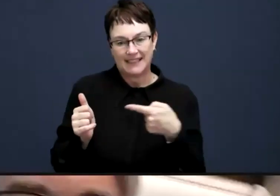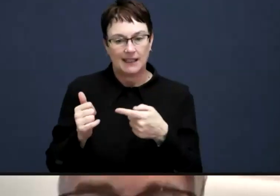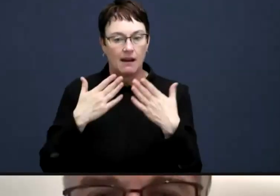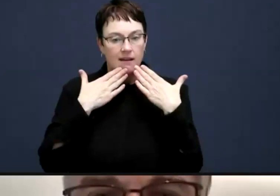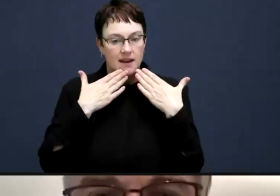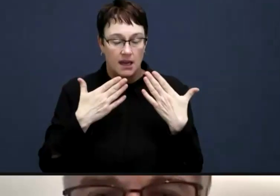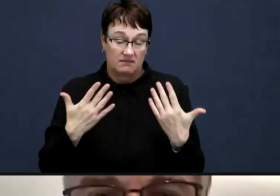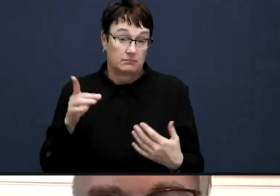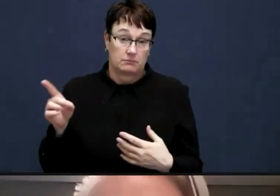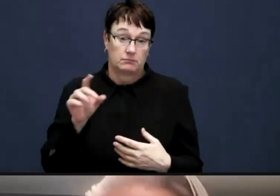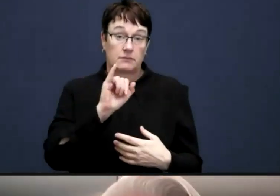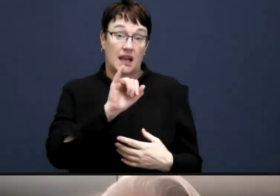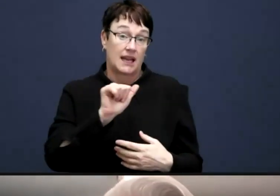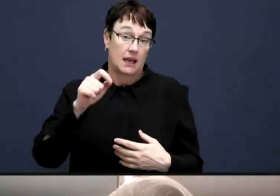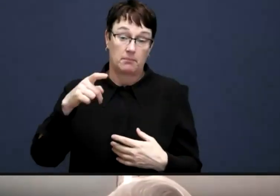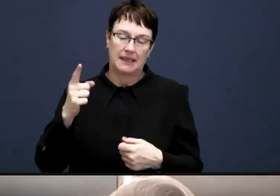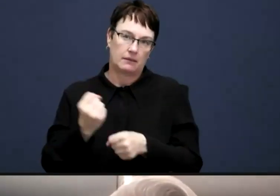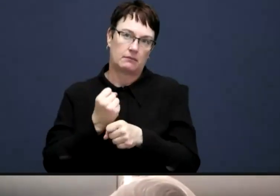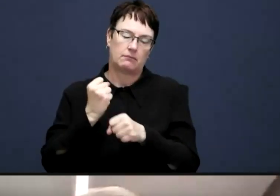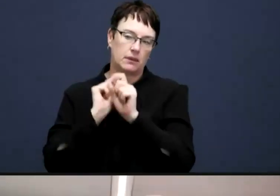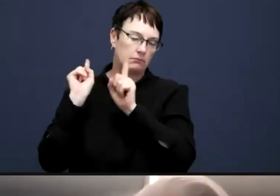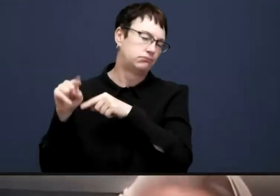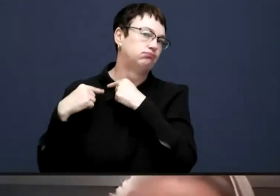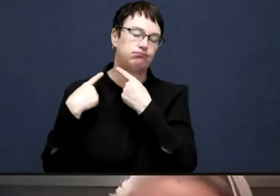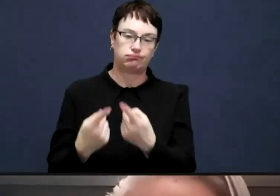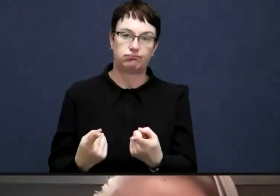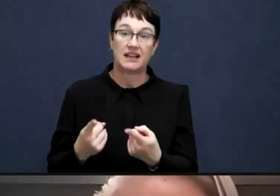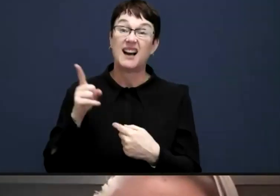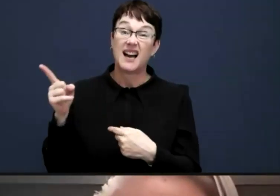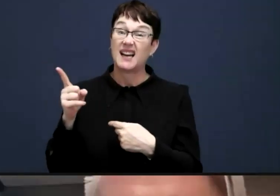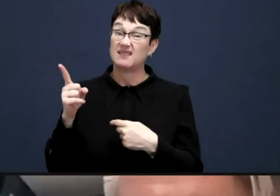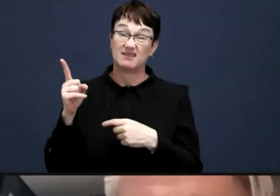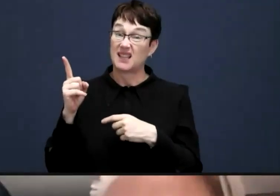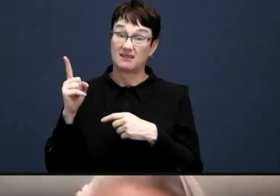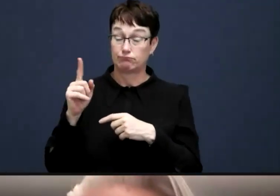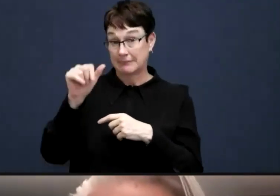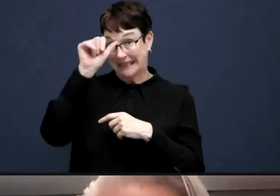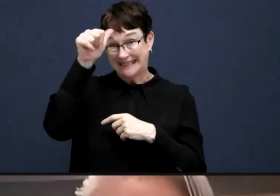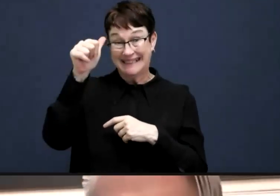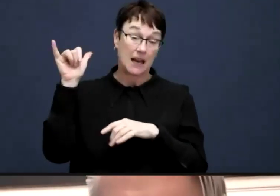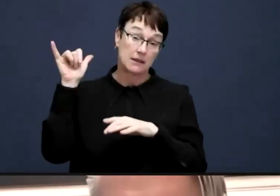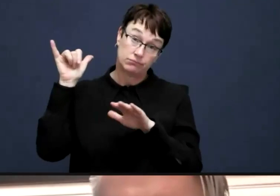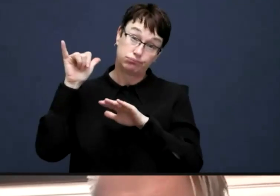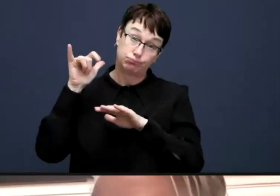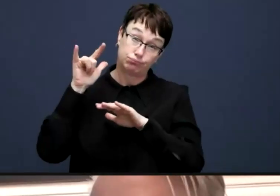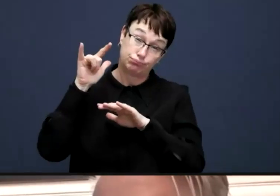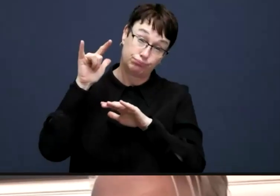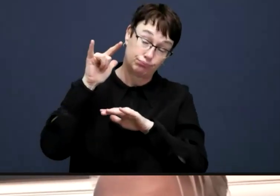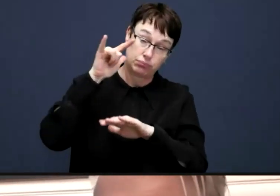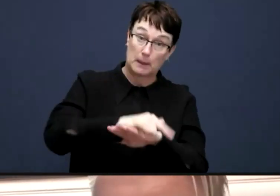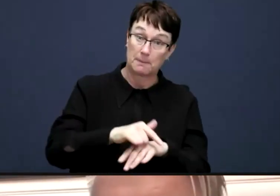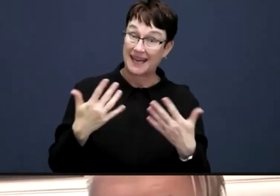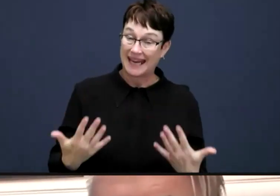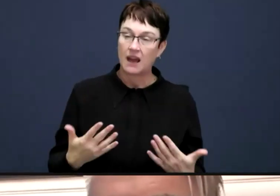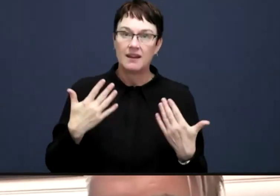IAAP and a dear friend since many years, and who is here all the way from India. So if you really want to ask somebody who knows everything